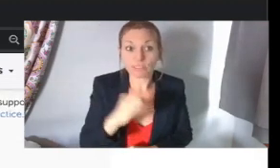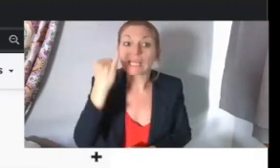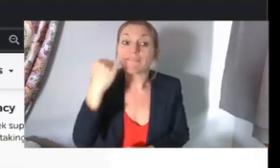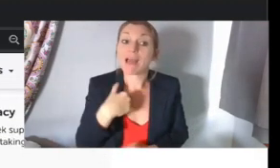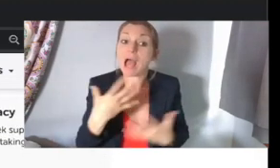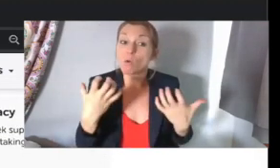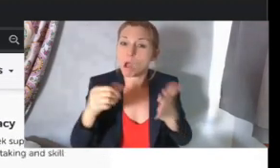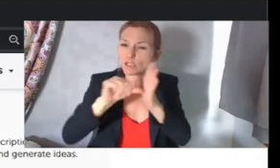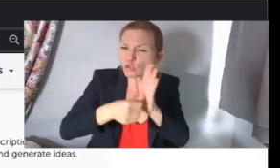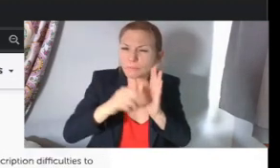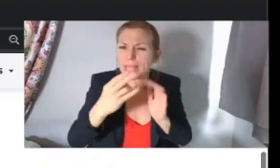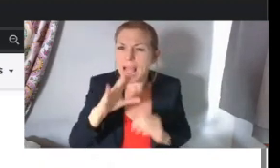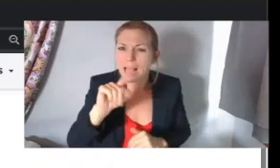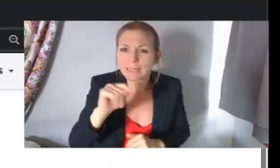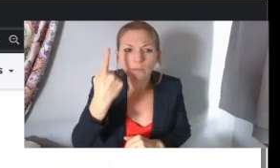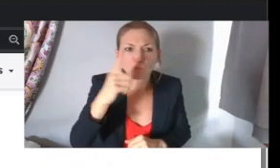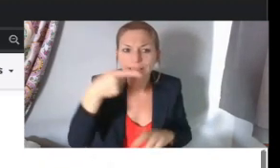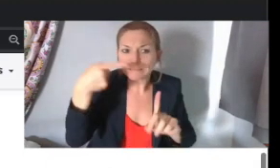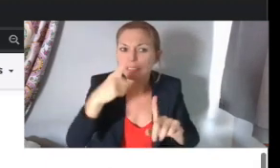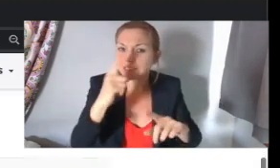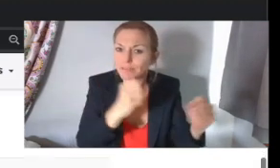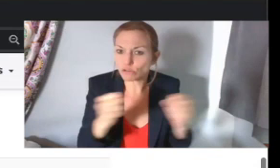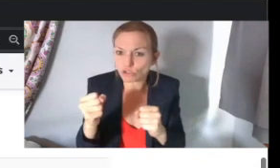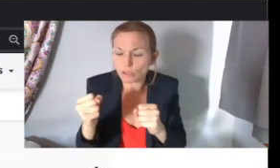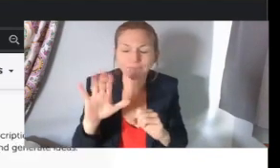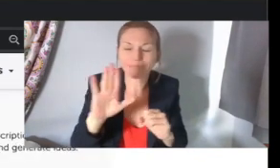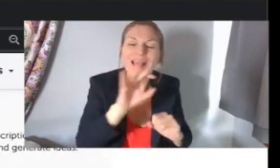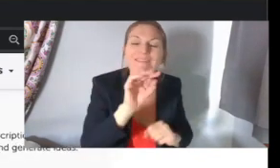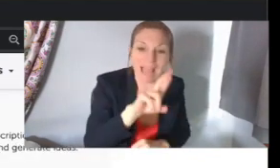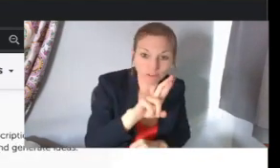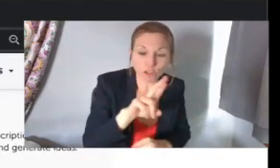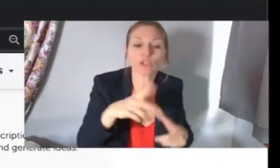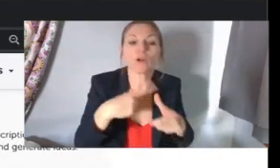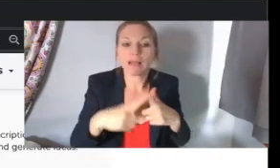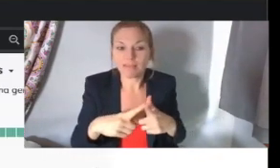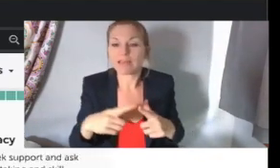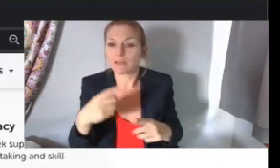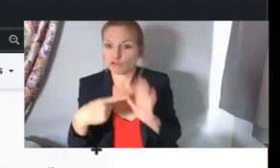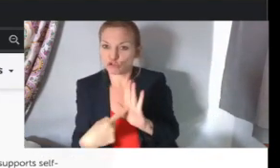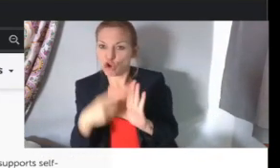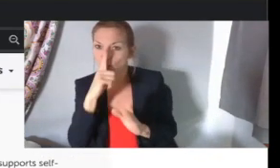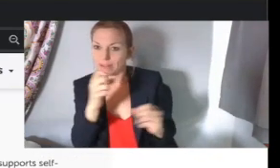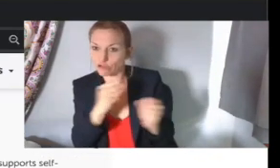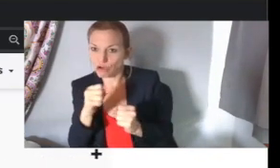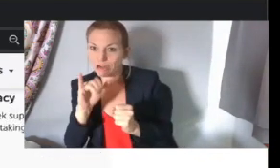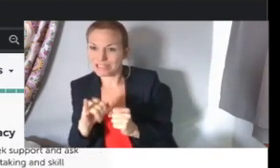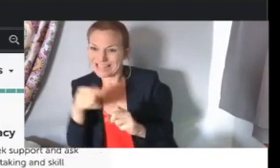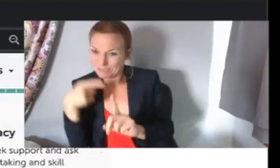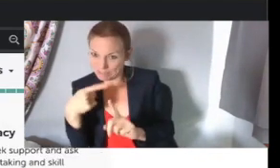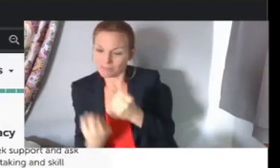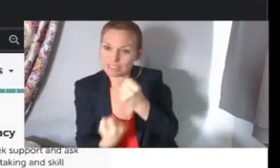you can see what strategies have been labeled as specifically supporting that factor.